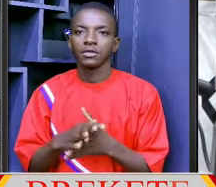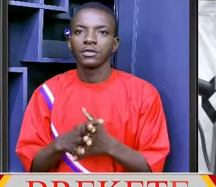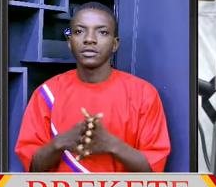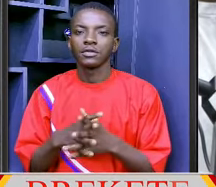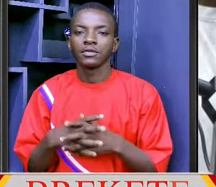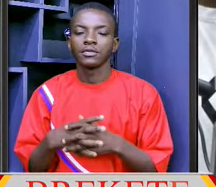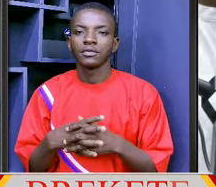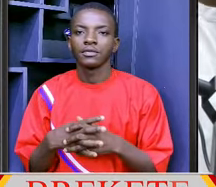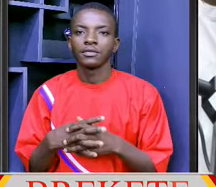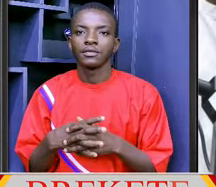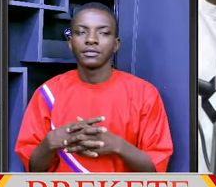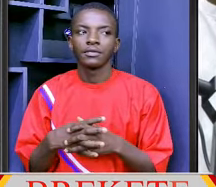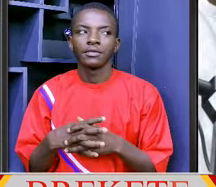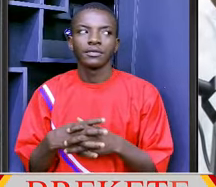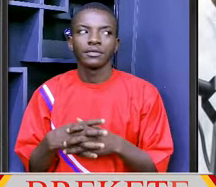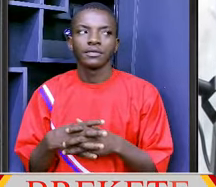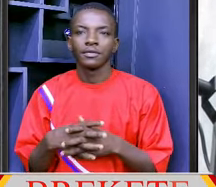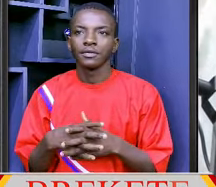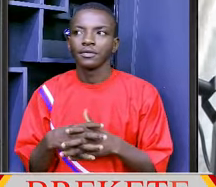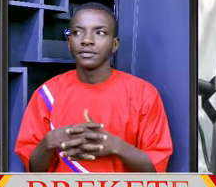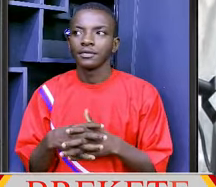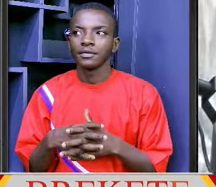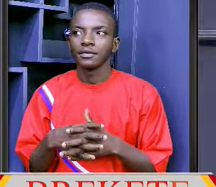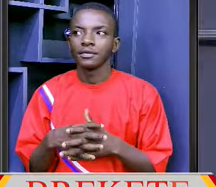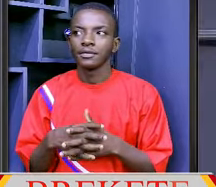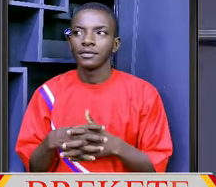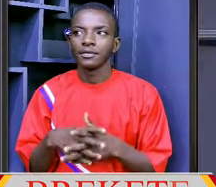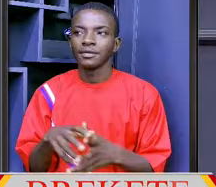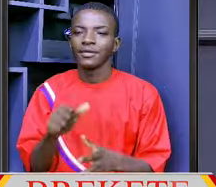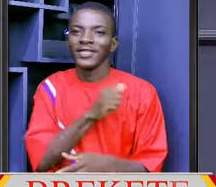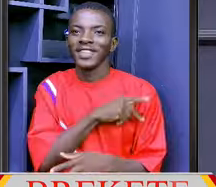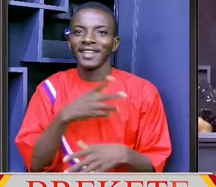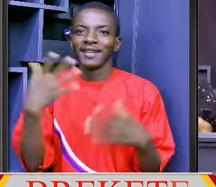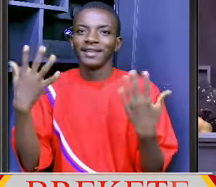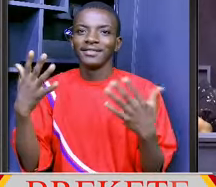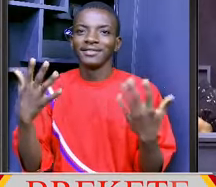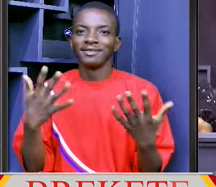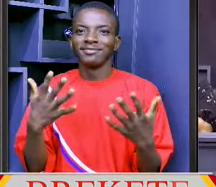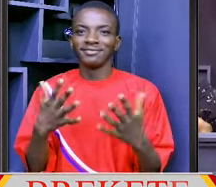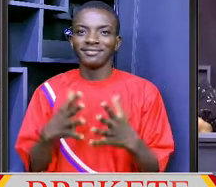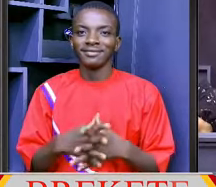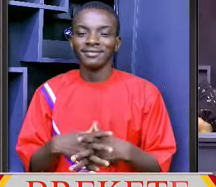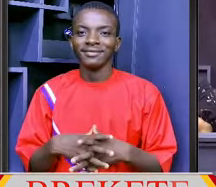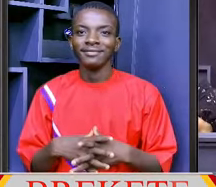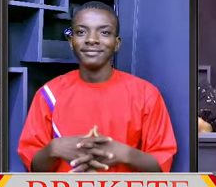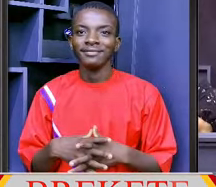Consultant Ike. Yes, sir. Uh-huh, that's 55,000. Yeah, make we appreciate Consultant Ike.